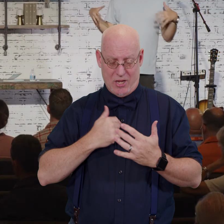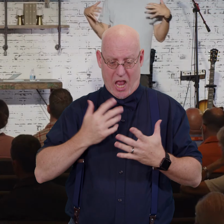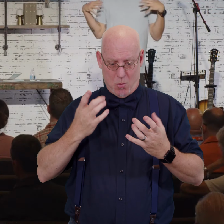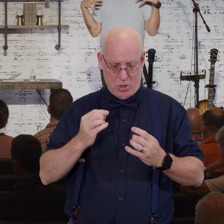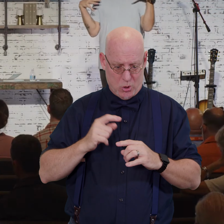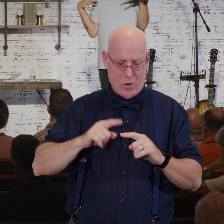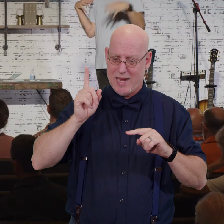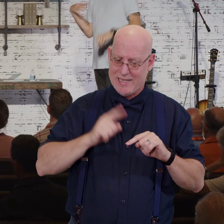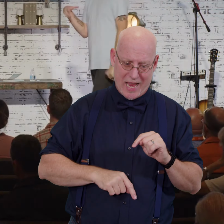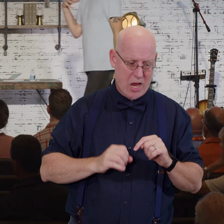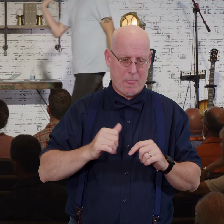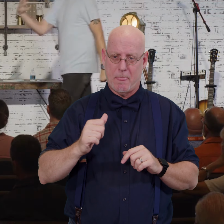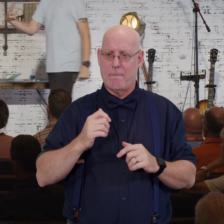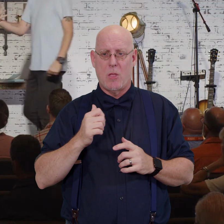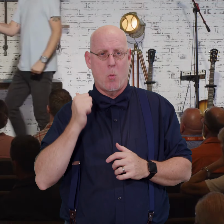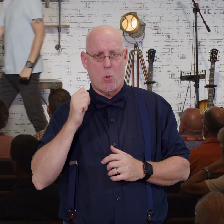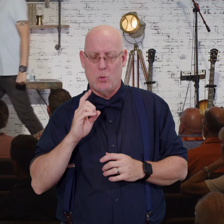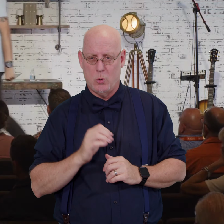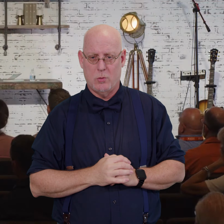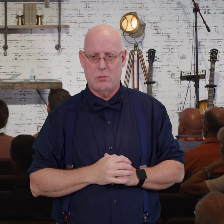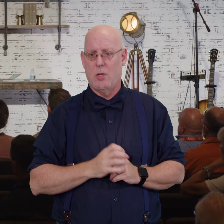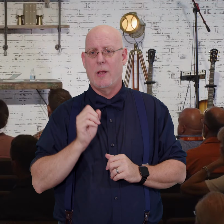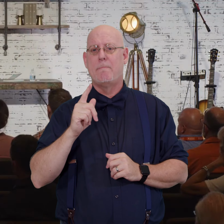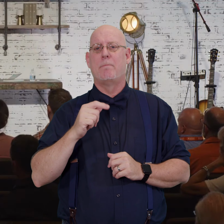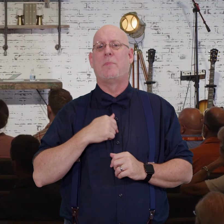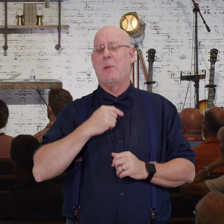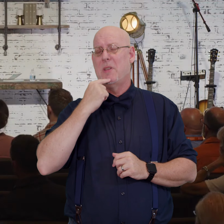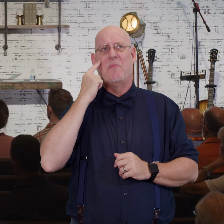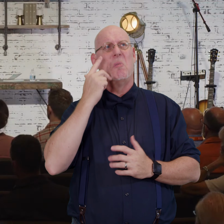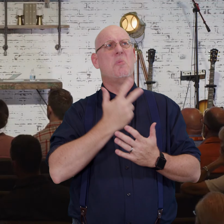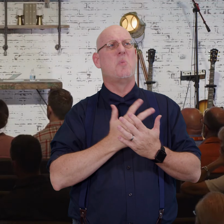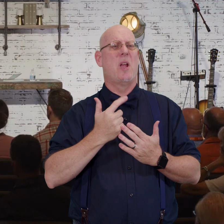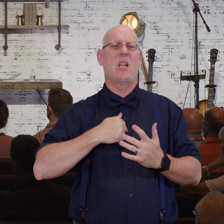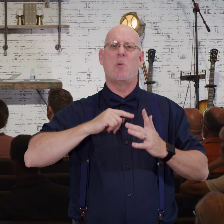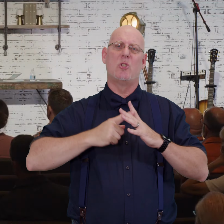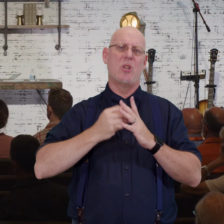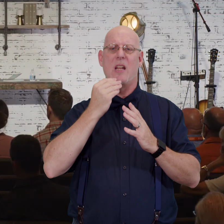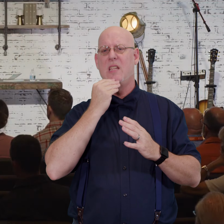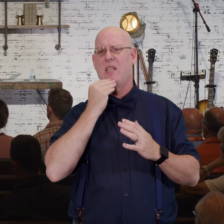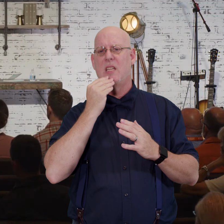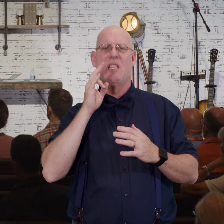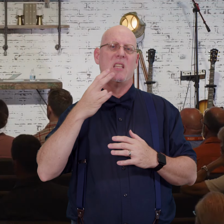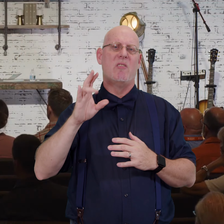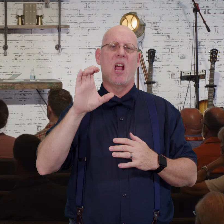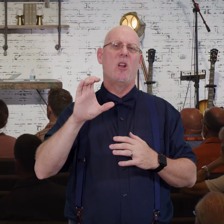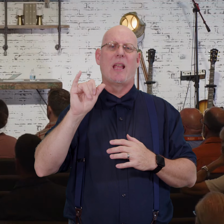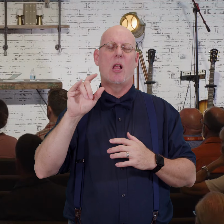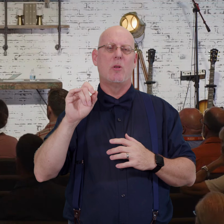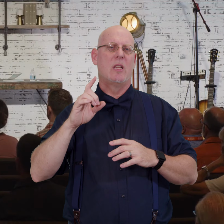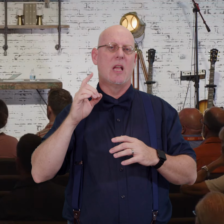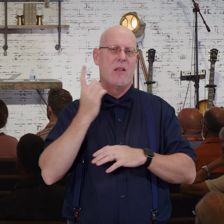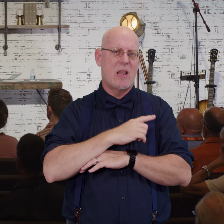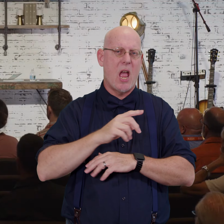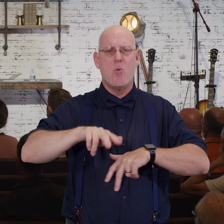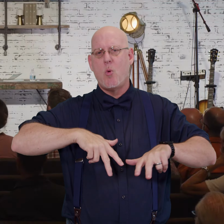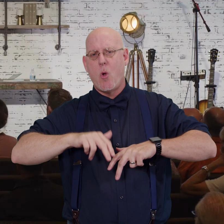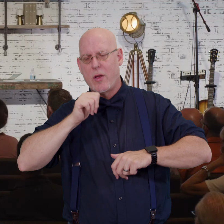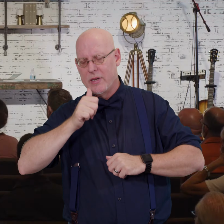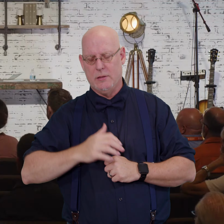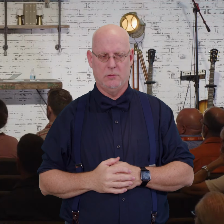wanna do, either I can't do or I won't do, okay? I've been saying for like 3 weeks, I'm gonna start eating 1,700 calories a day and getting on the treadmill every